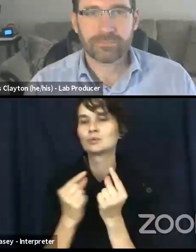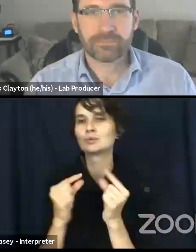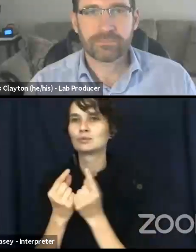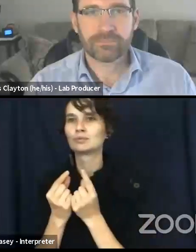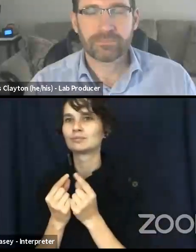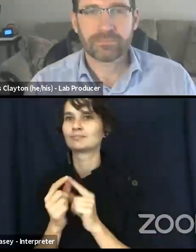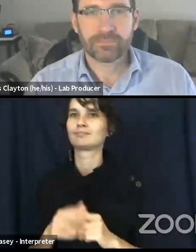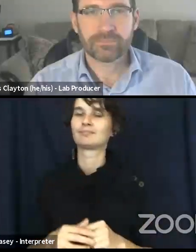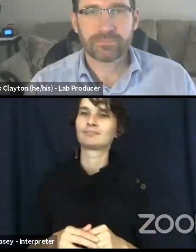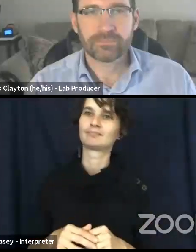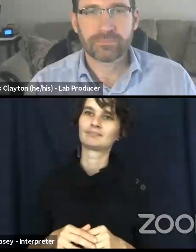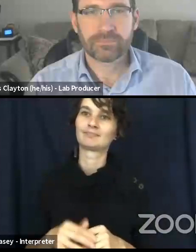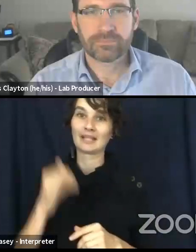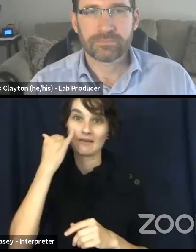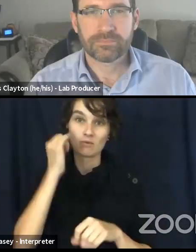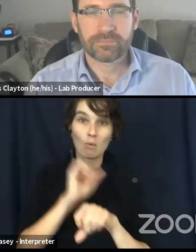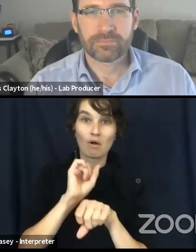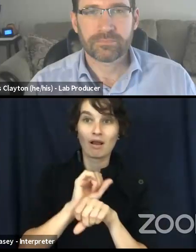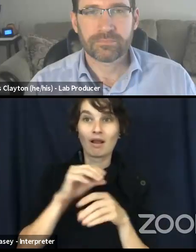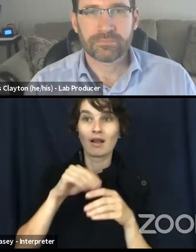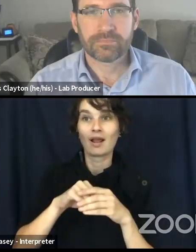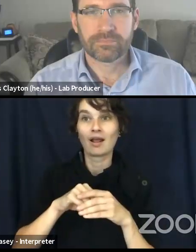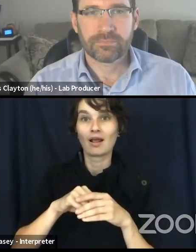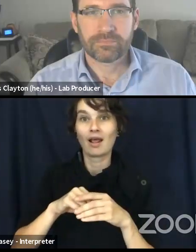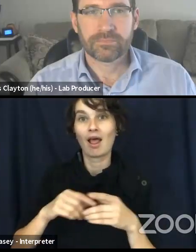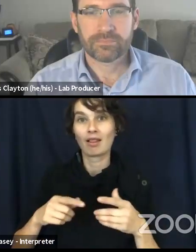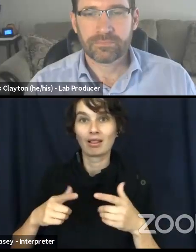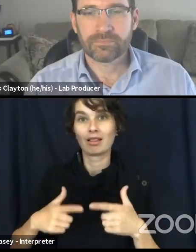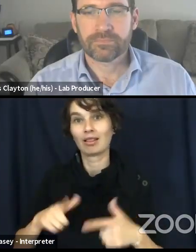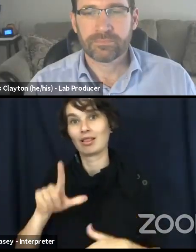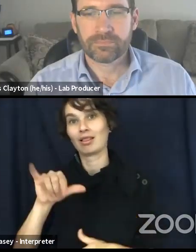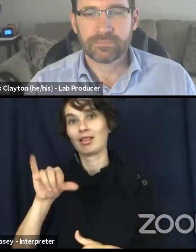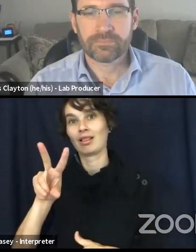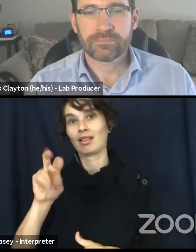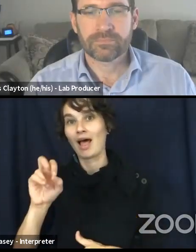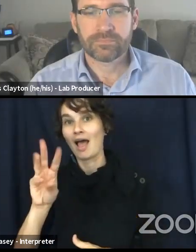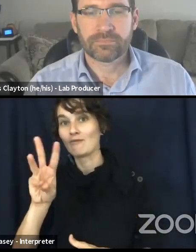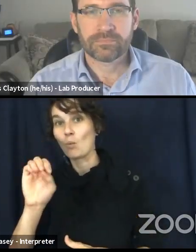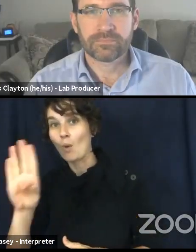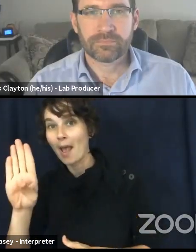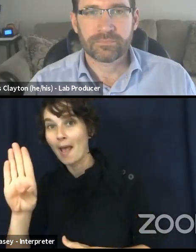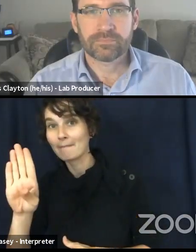zone of live web and live performance.